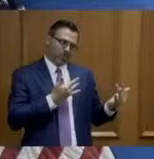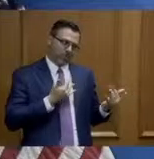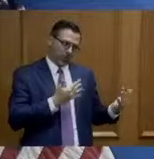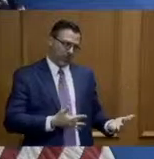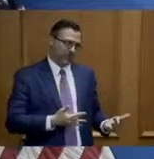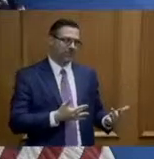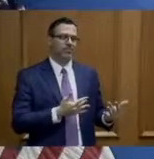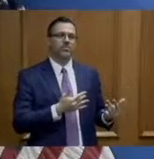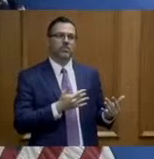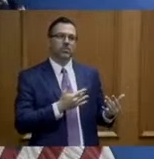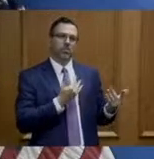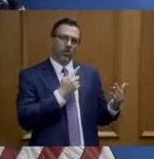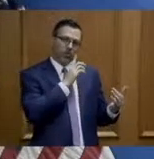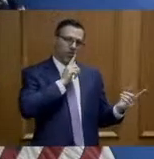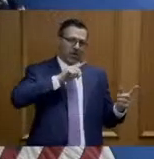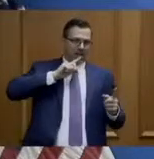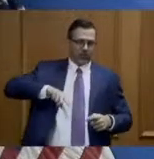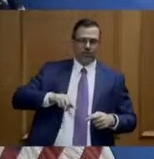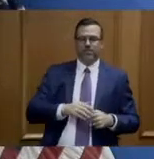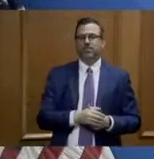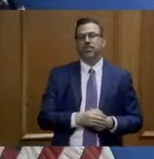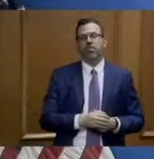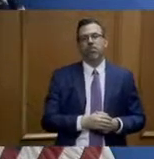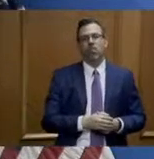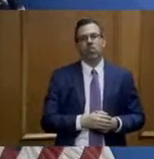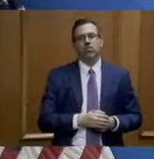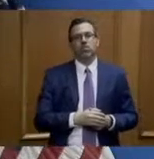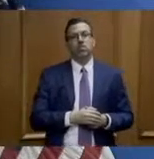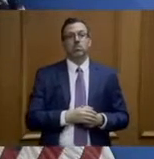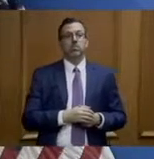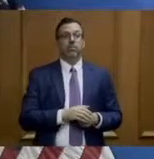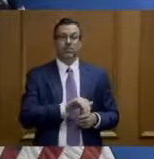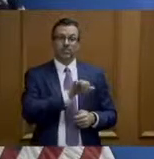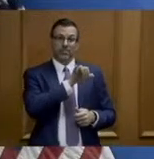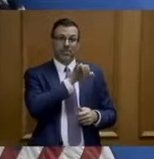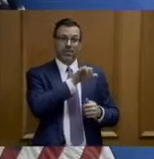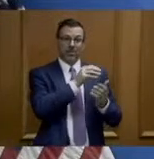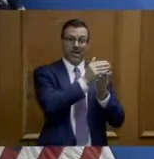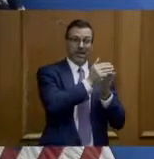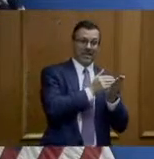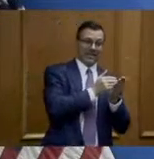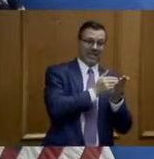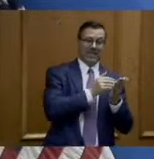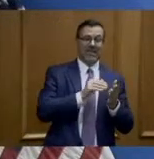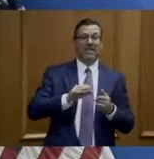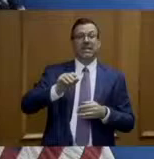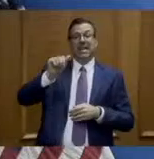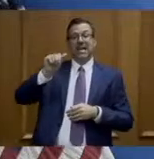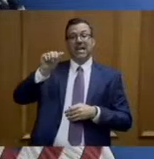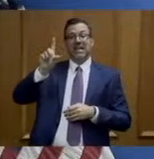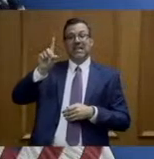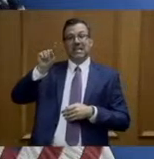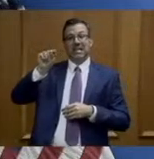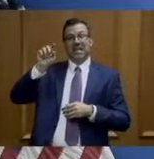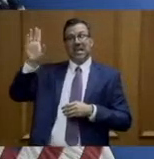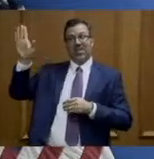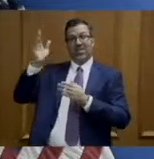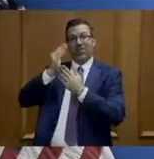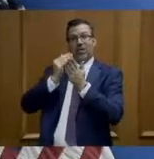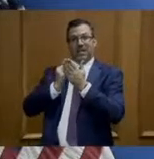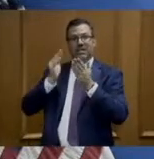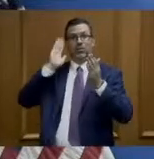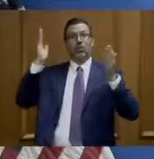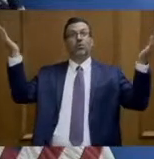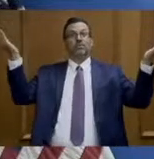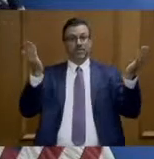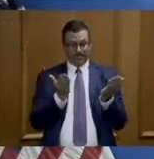hospitalizations. We will be cross-referencing this list on a weekly basis going forward to ensure real-time accuracy of our